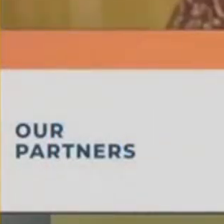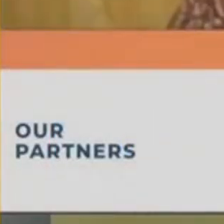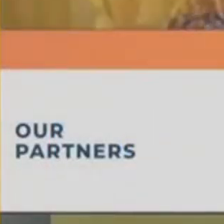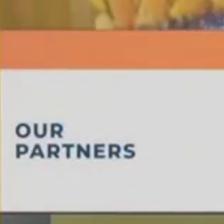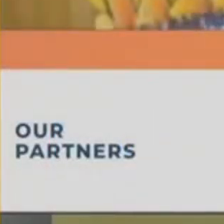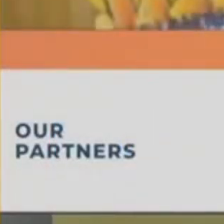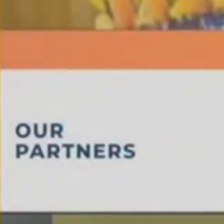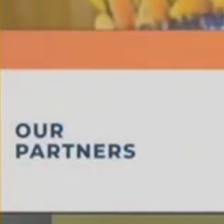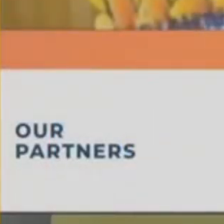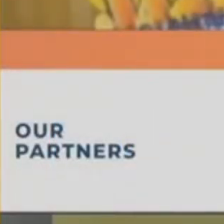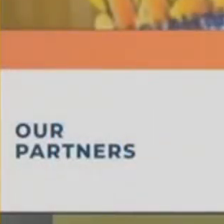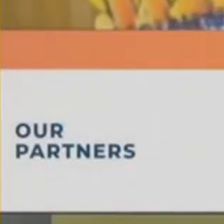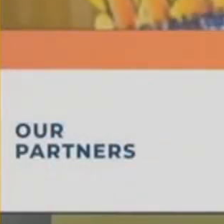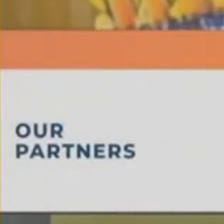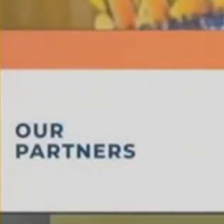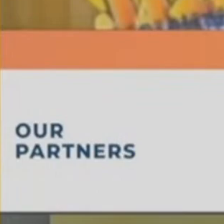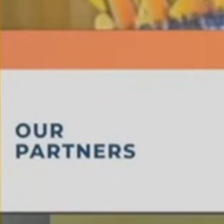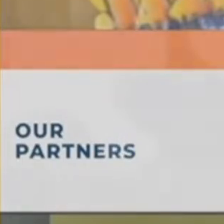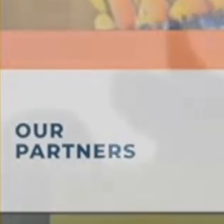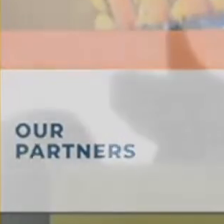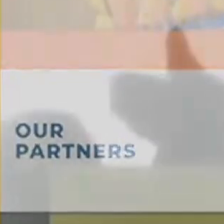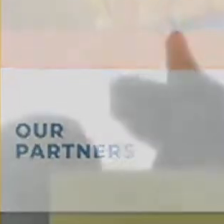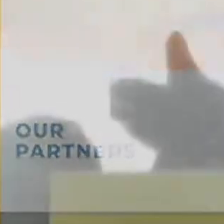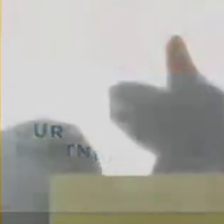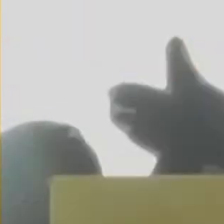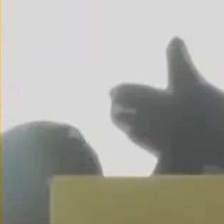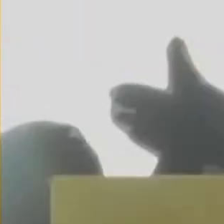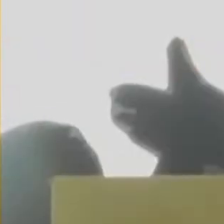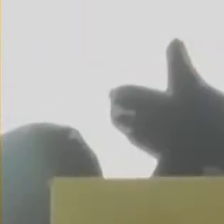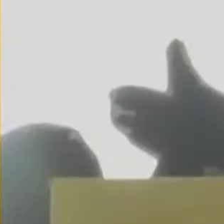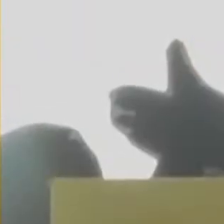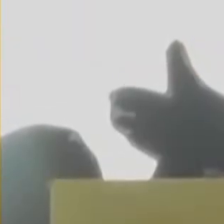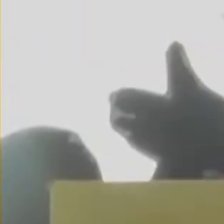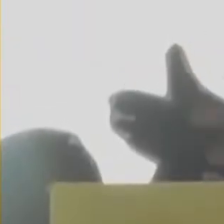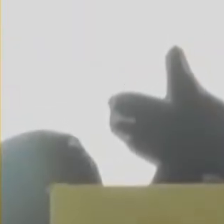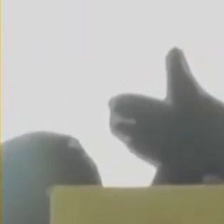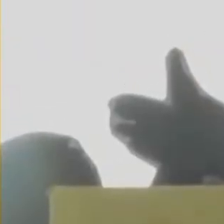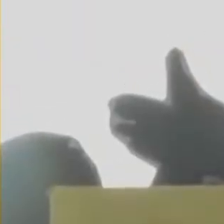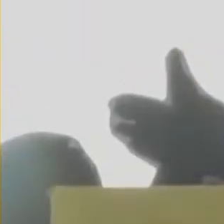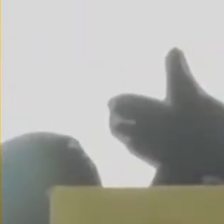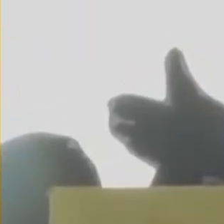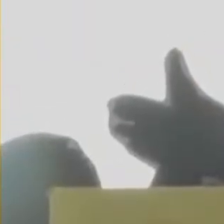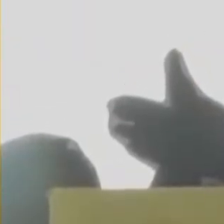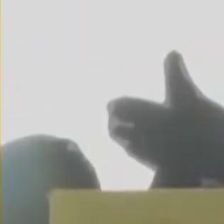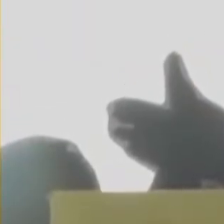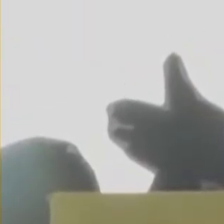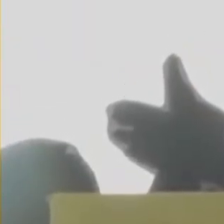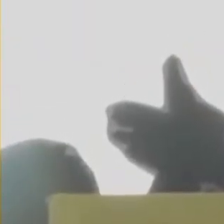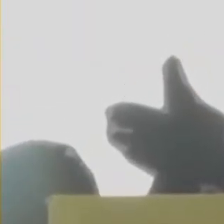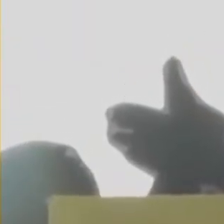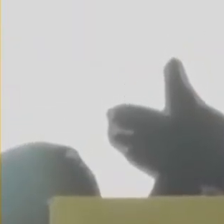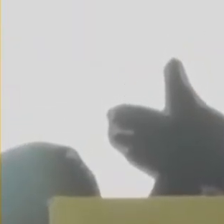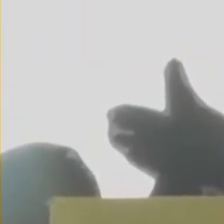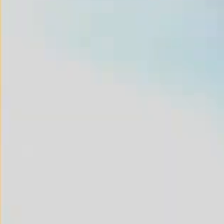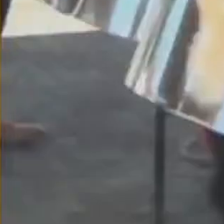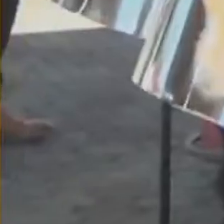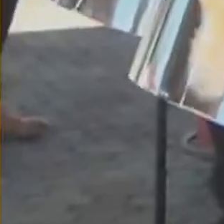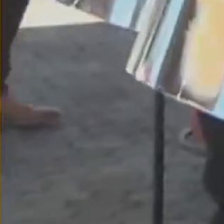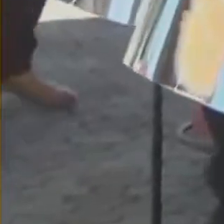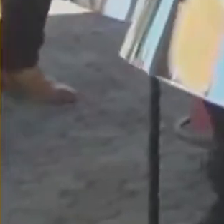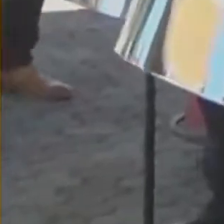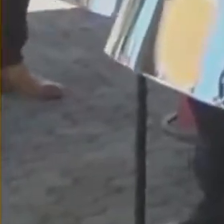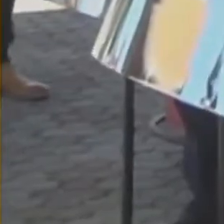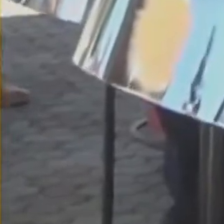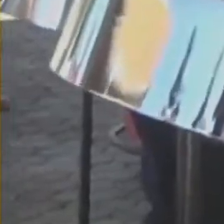this is almost where the gateway to anything you want to know about festivals. This is where you can go now.